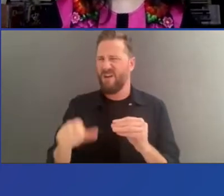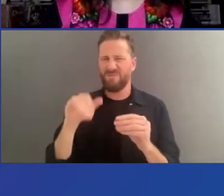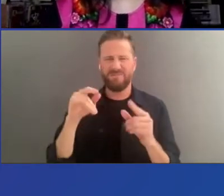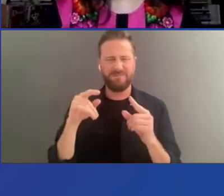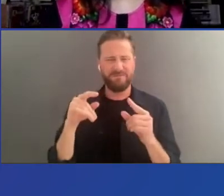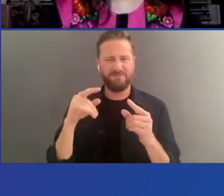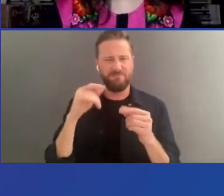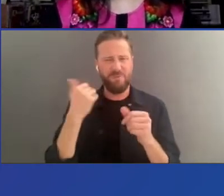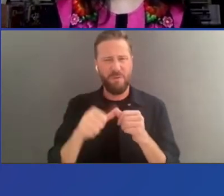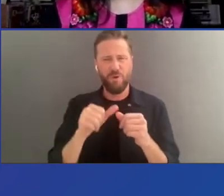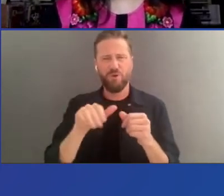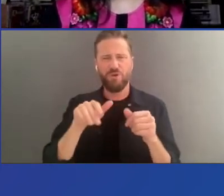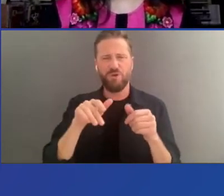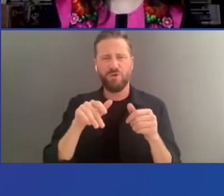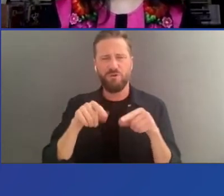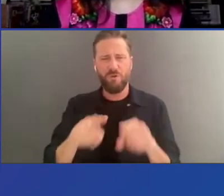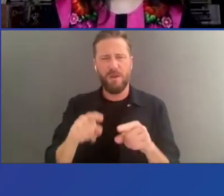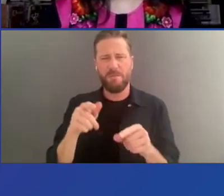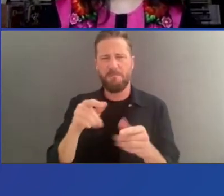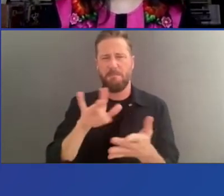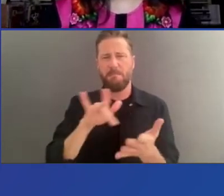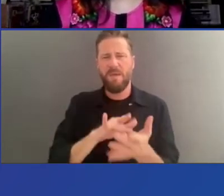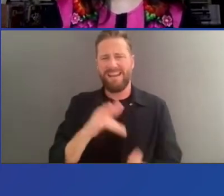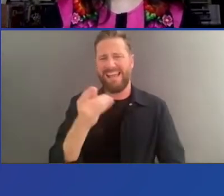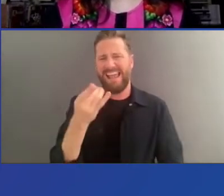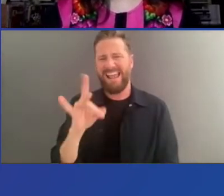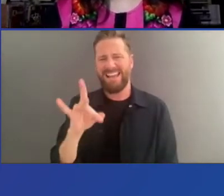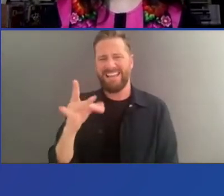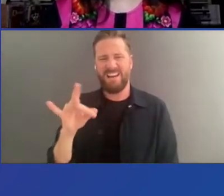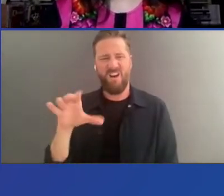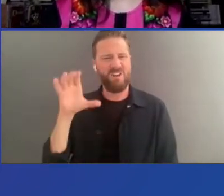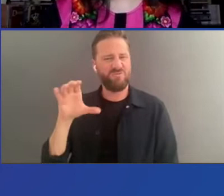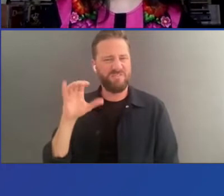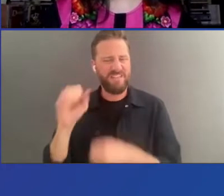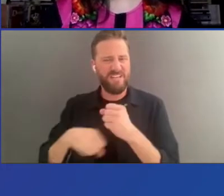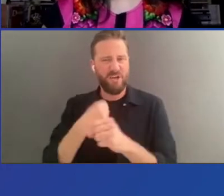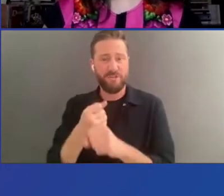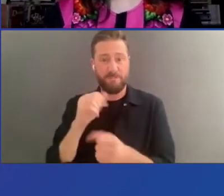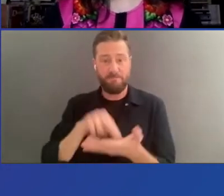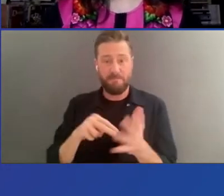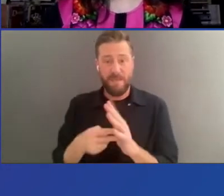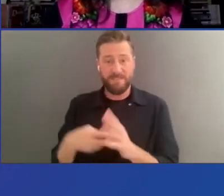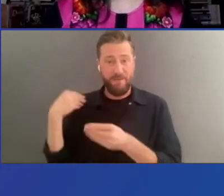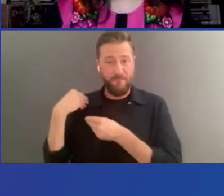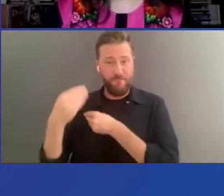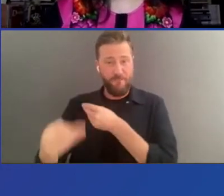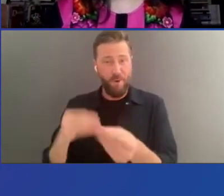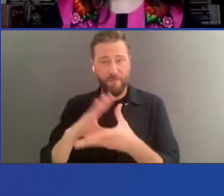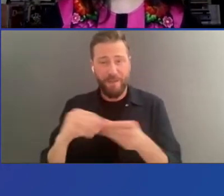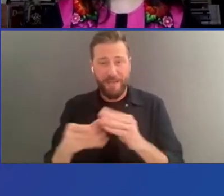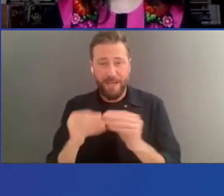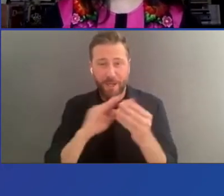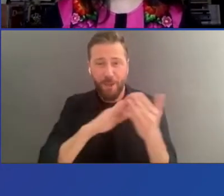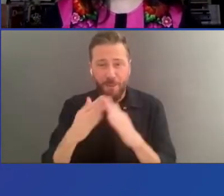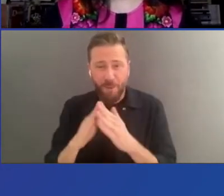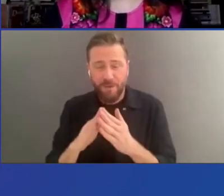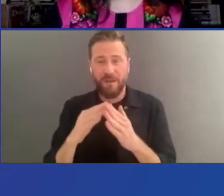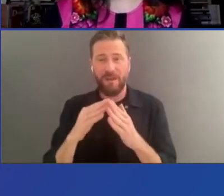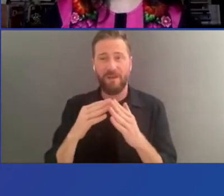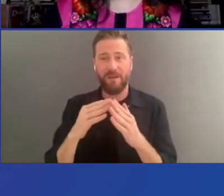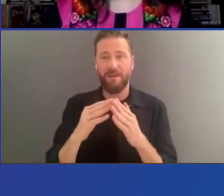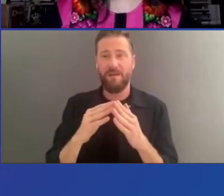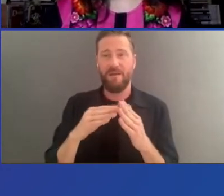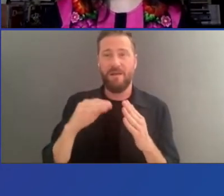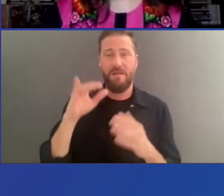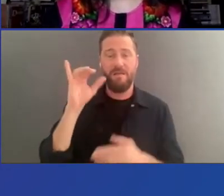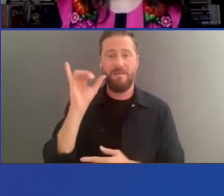the mid 1800s, in the 1840s. Folk meaning community. Law was an ancient